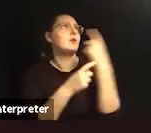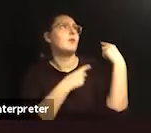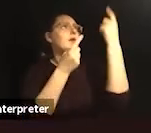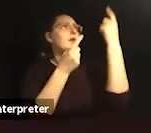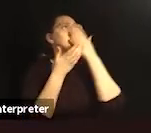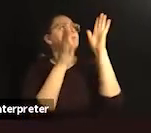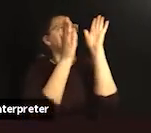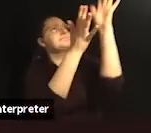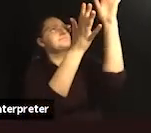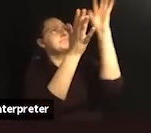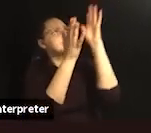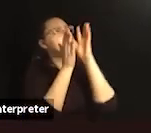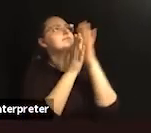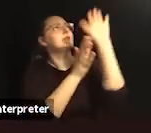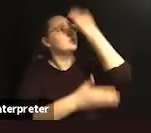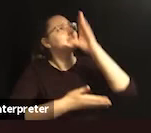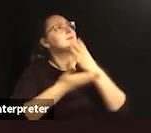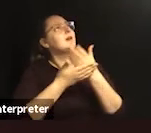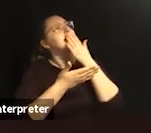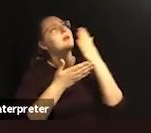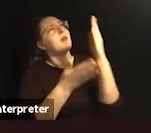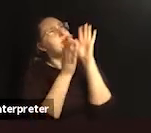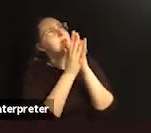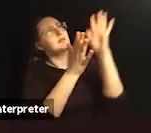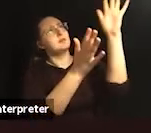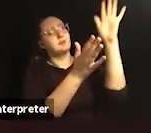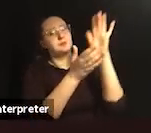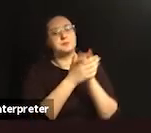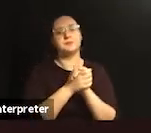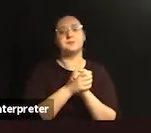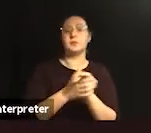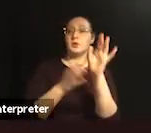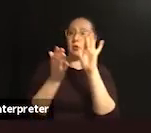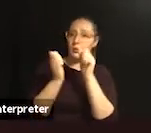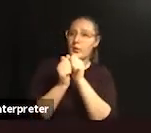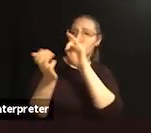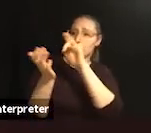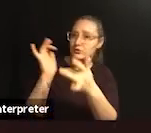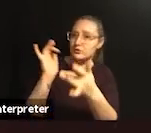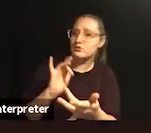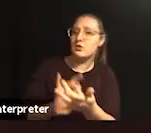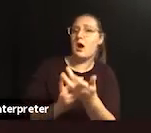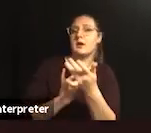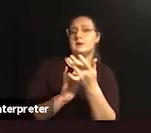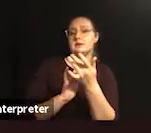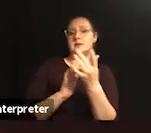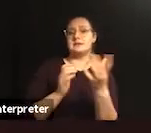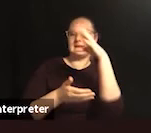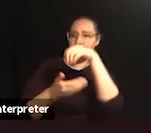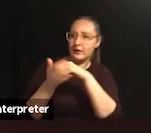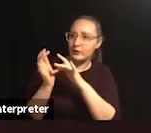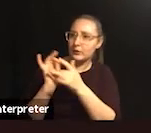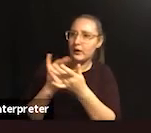our Lord. Through Christ and with Christ and in Christ, all